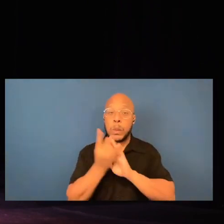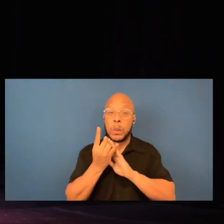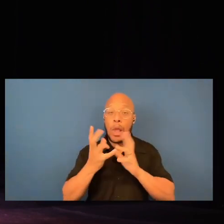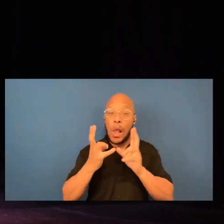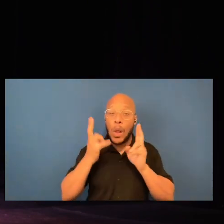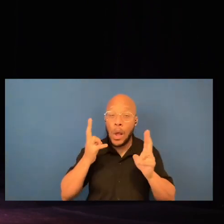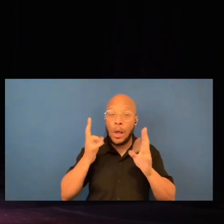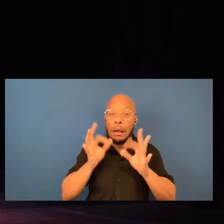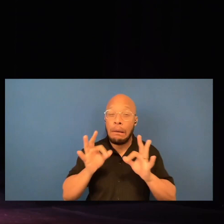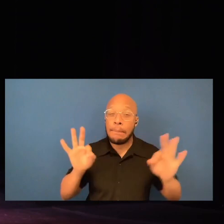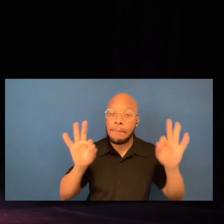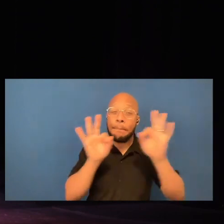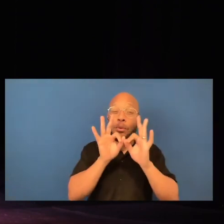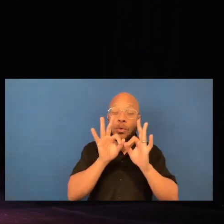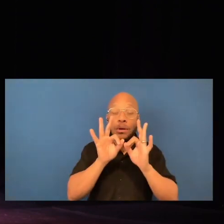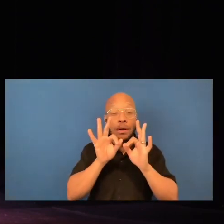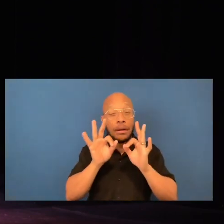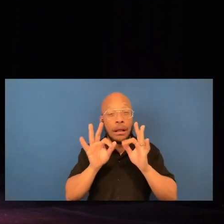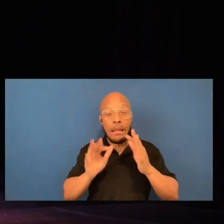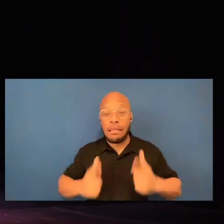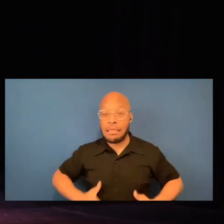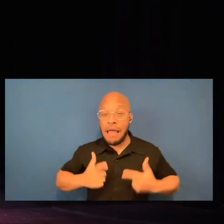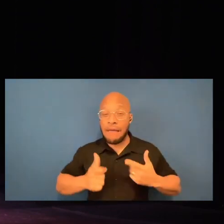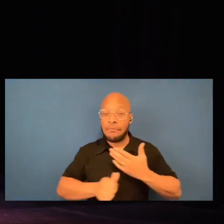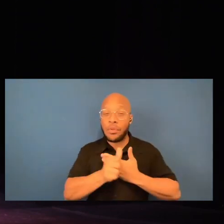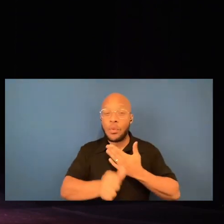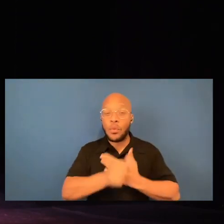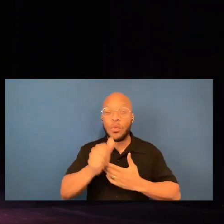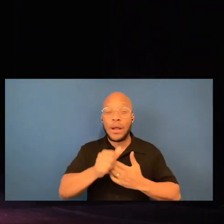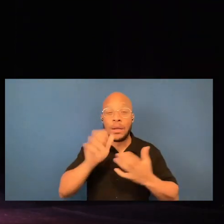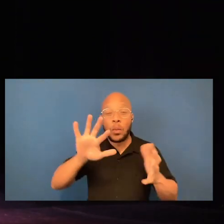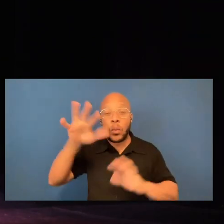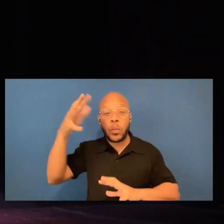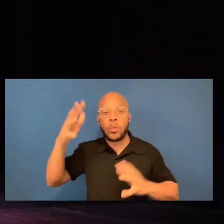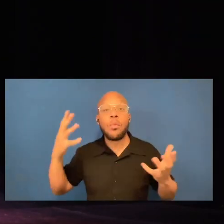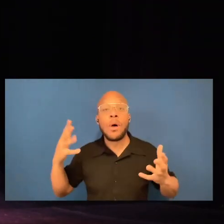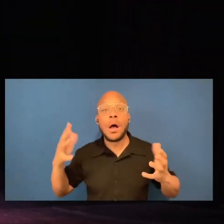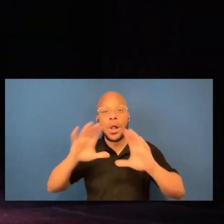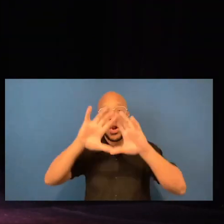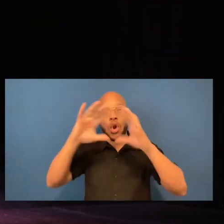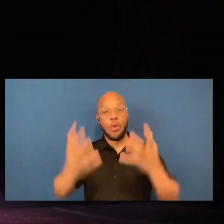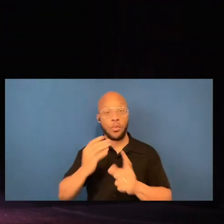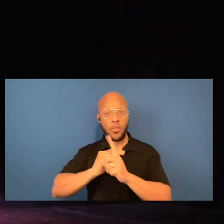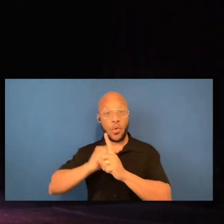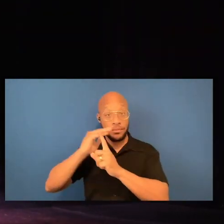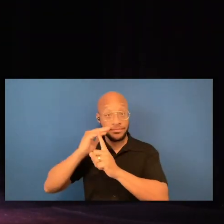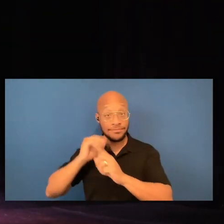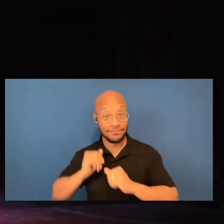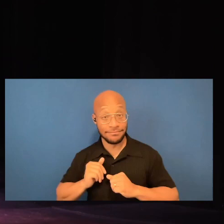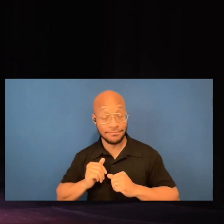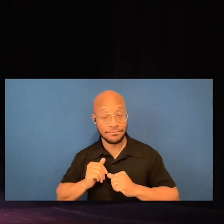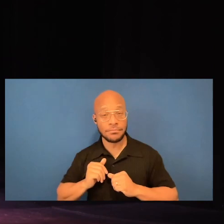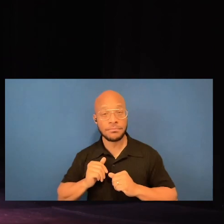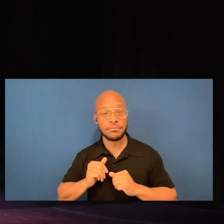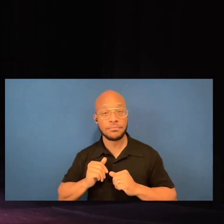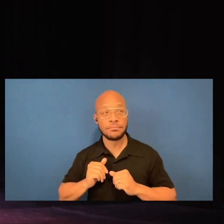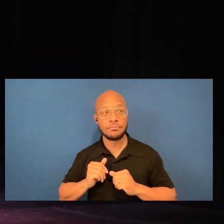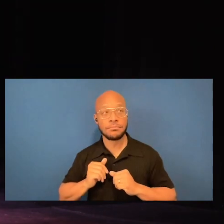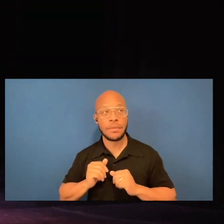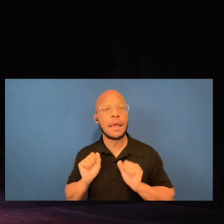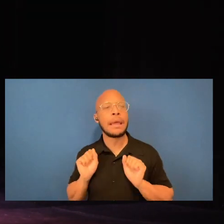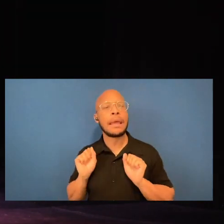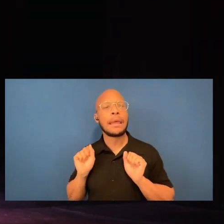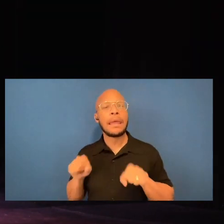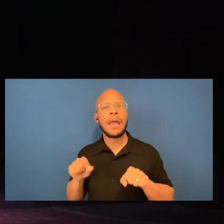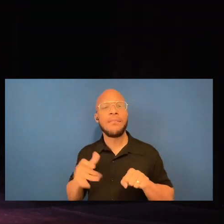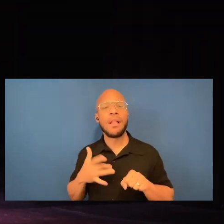there is a danger to strap up and go it alone, to kind of get our proverbial guns and sit on our